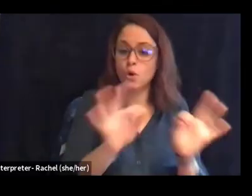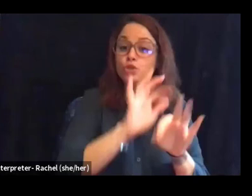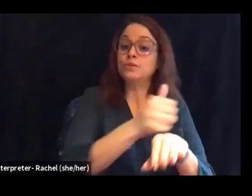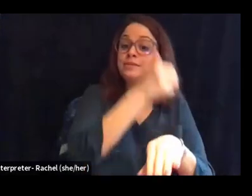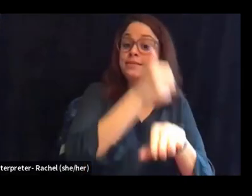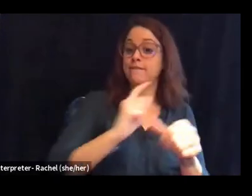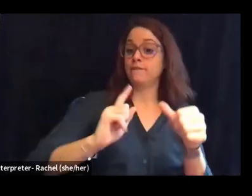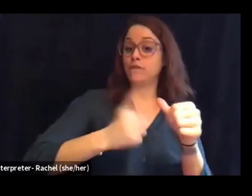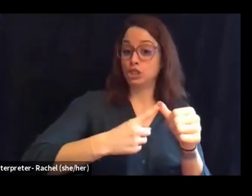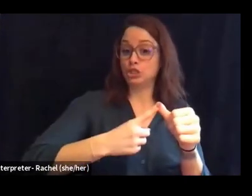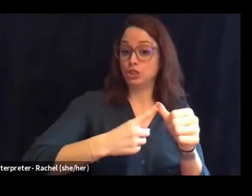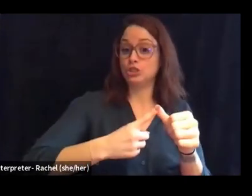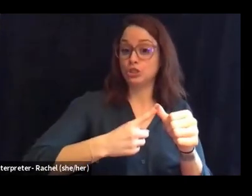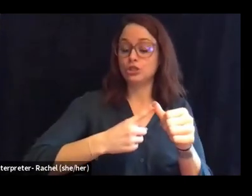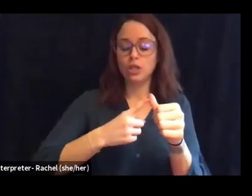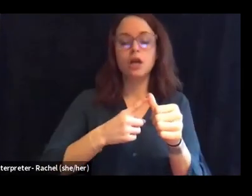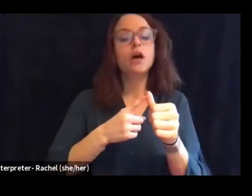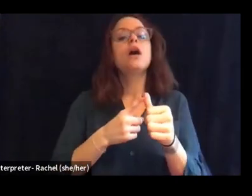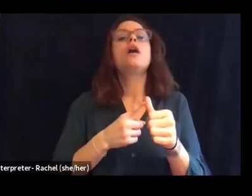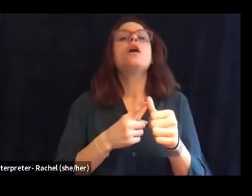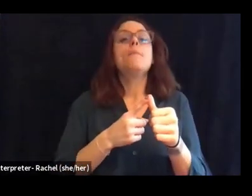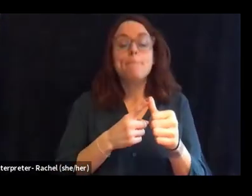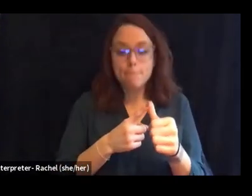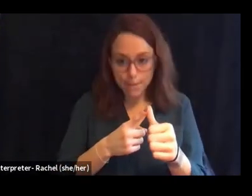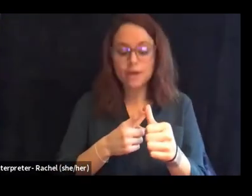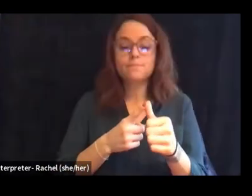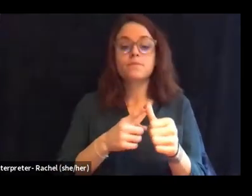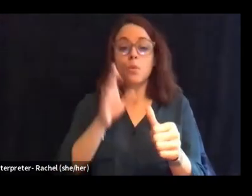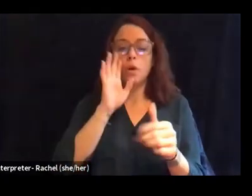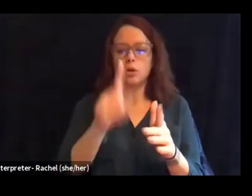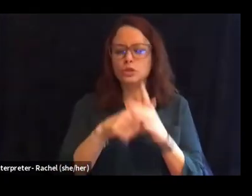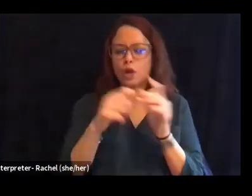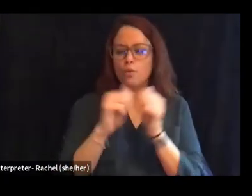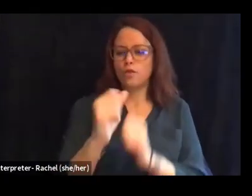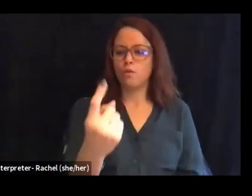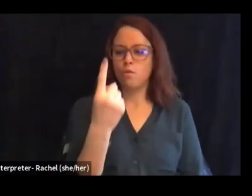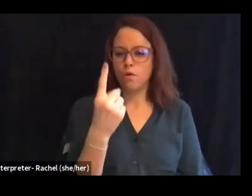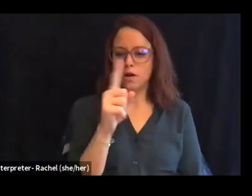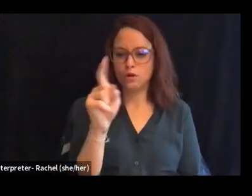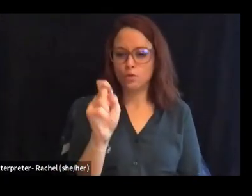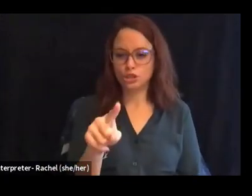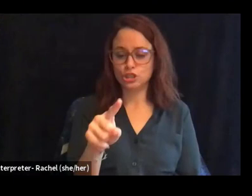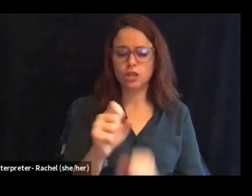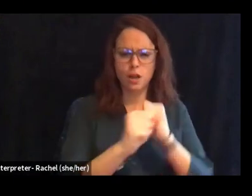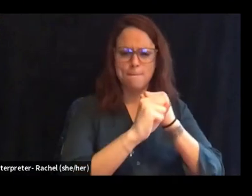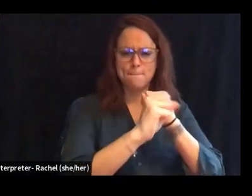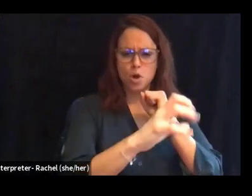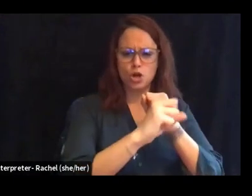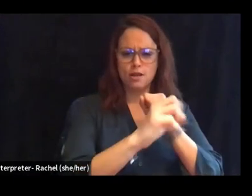start out by asking a very basic question. What is marketing?